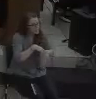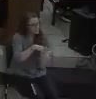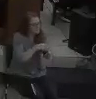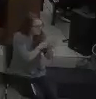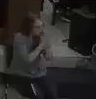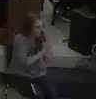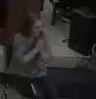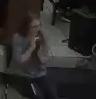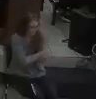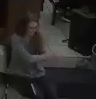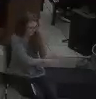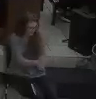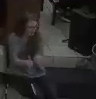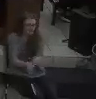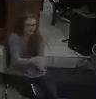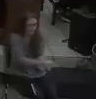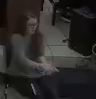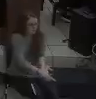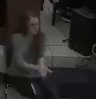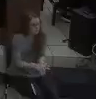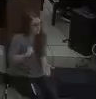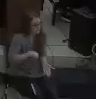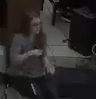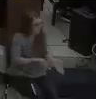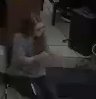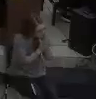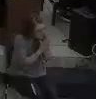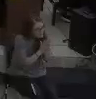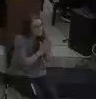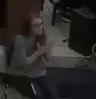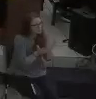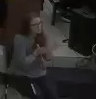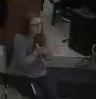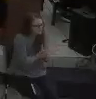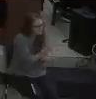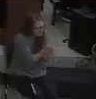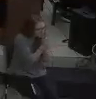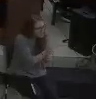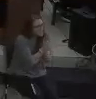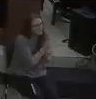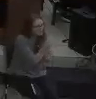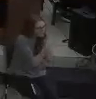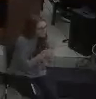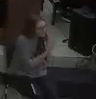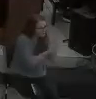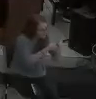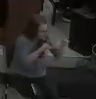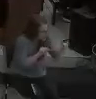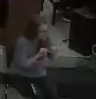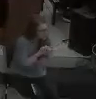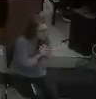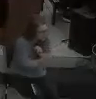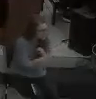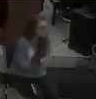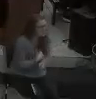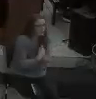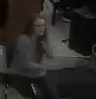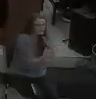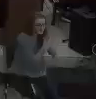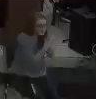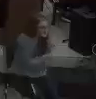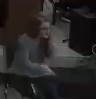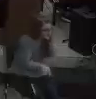request every single week. So we invite you to take a moment to fill out this card so that we can be in touch with